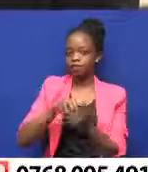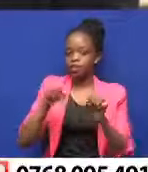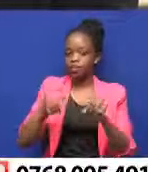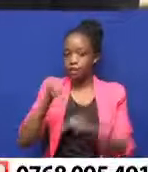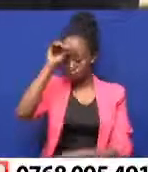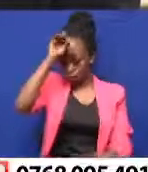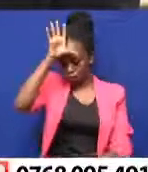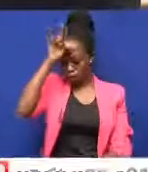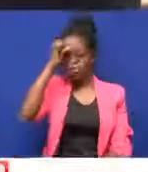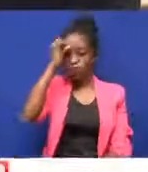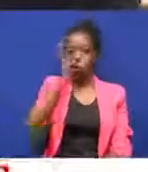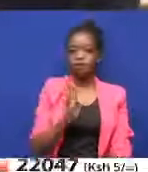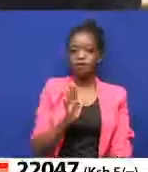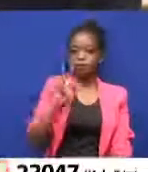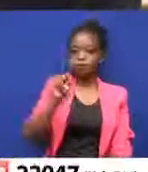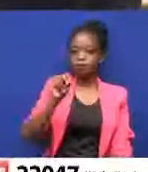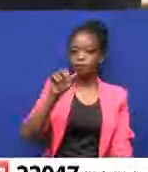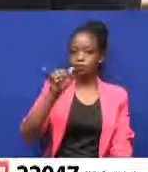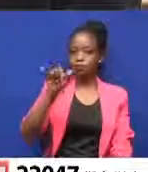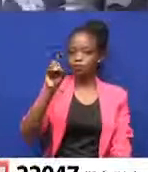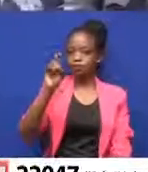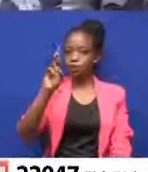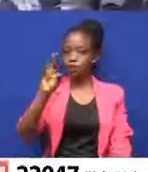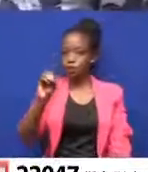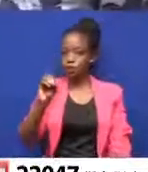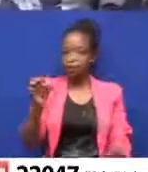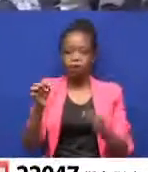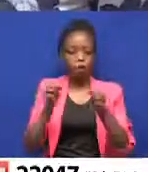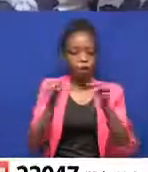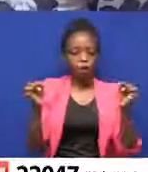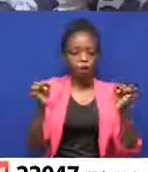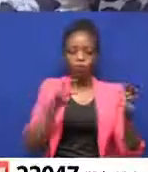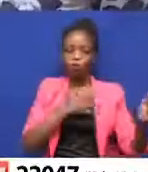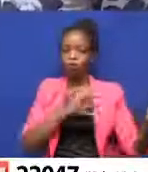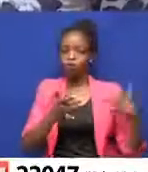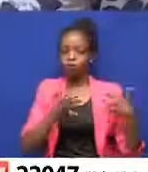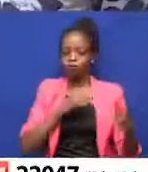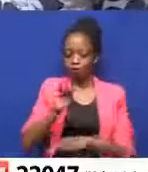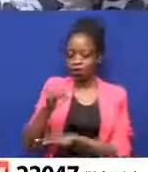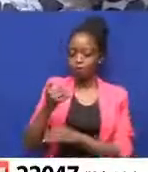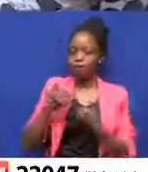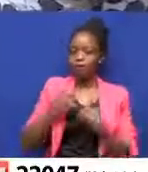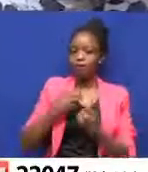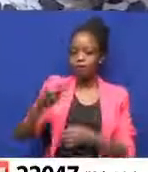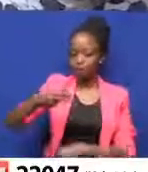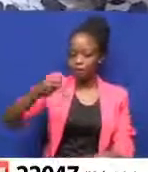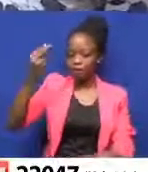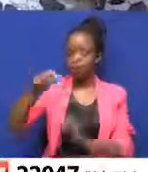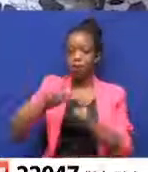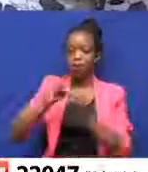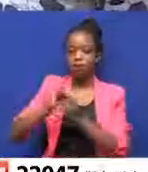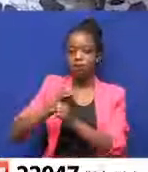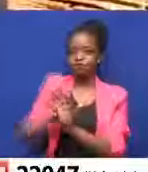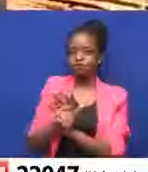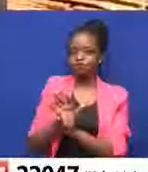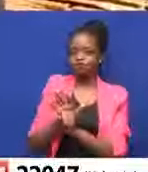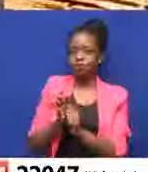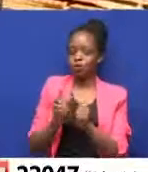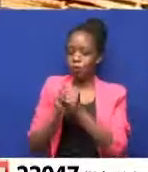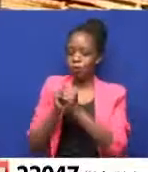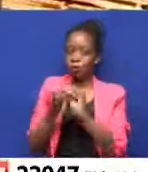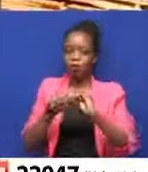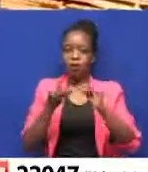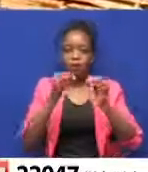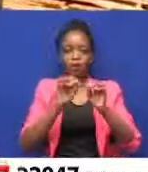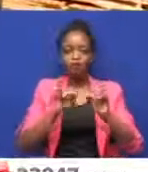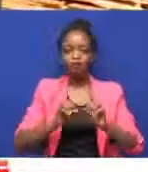Kiambu Governor James Nyoro disputes concerns that the county is at a high risk day by day, with the rising number